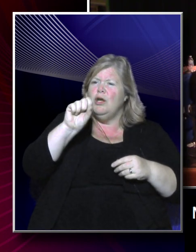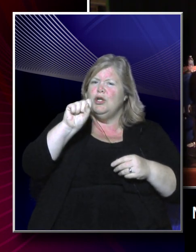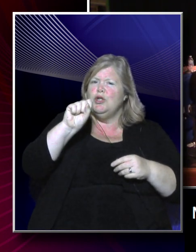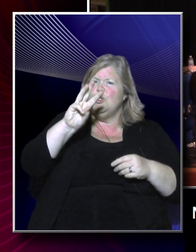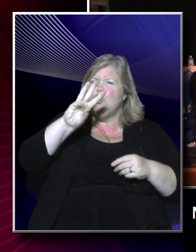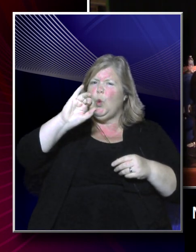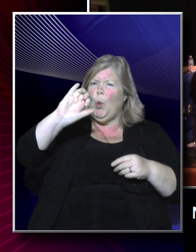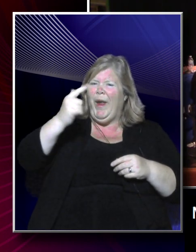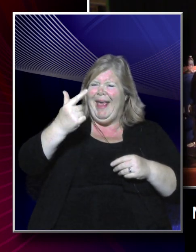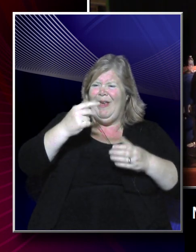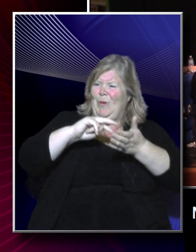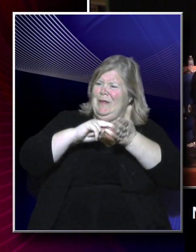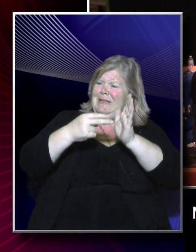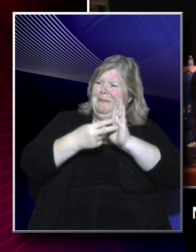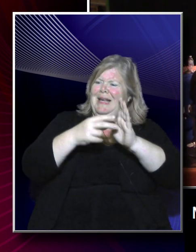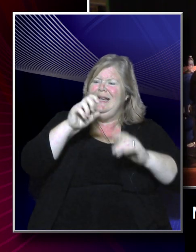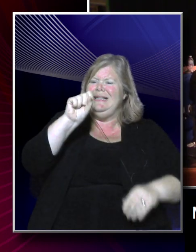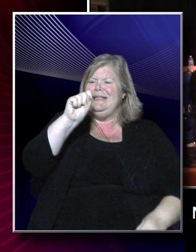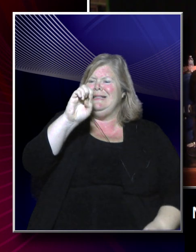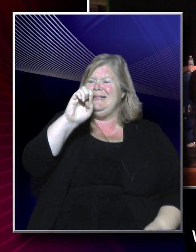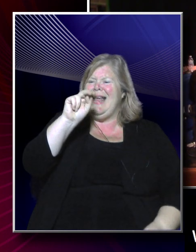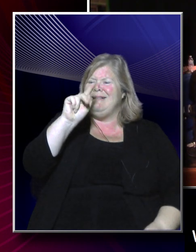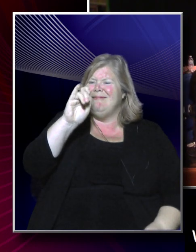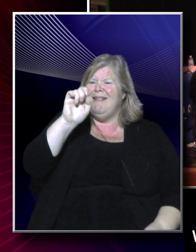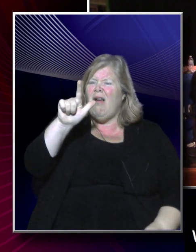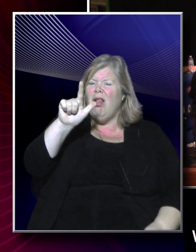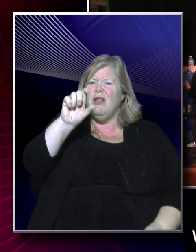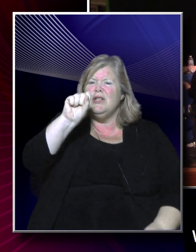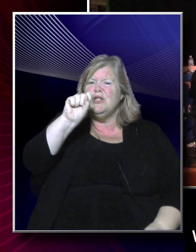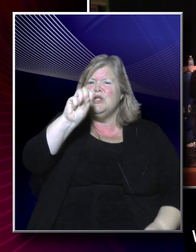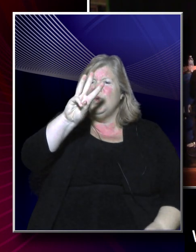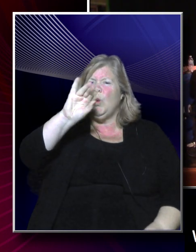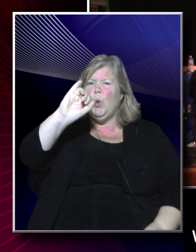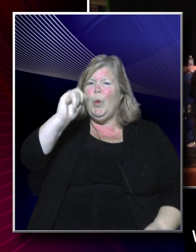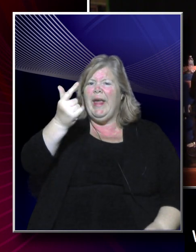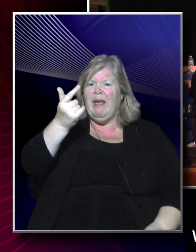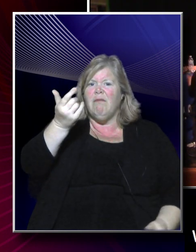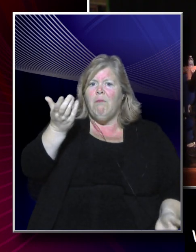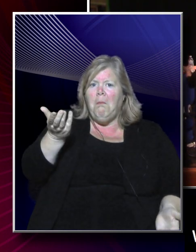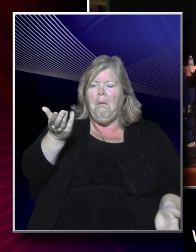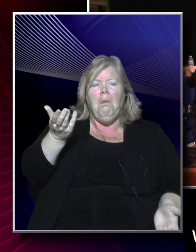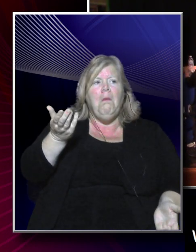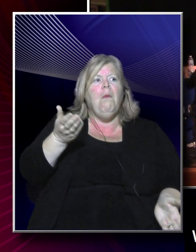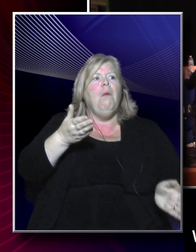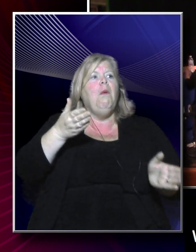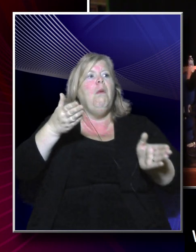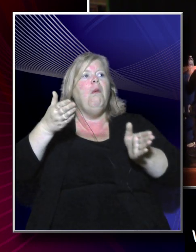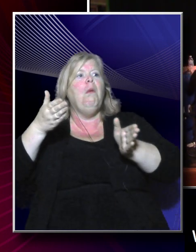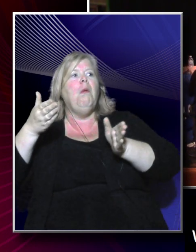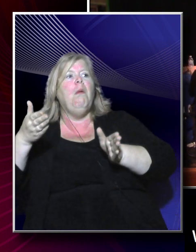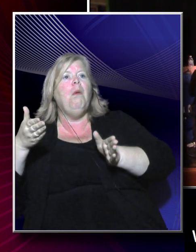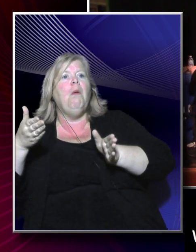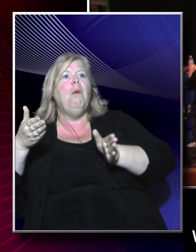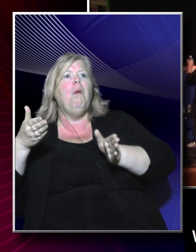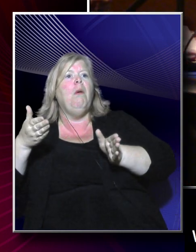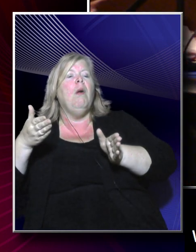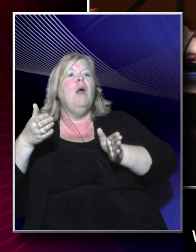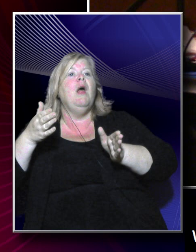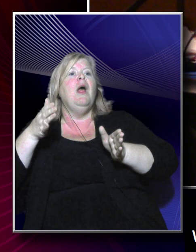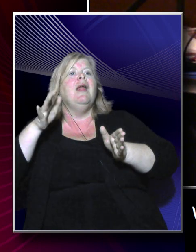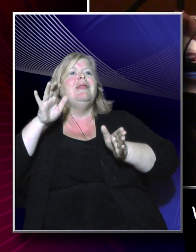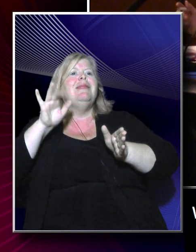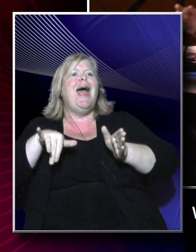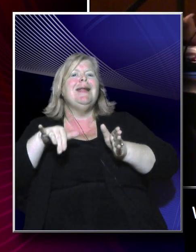What is that? What is a Sentinel Swing? Go ahead. It's an account that started when they